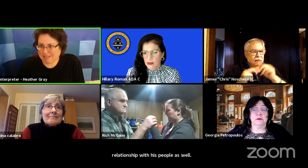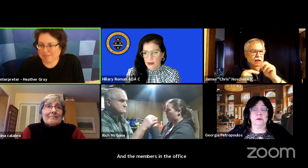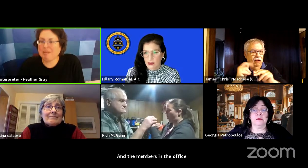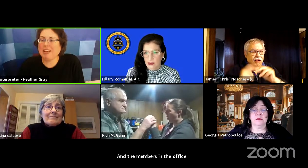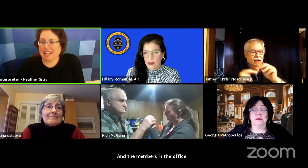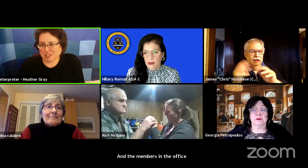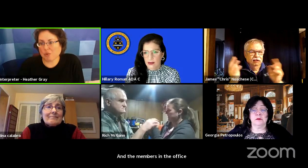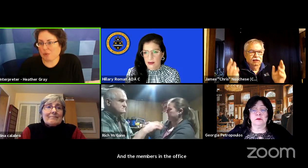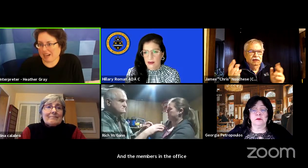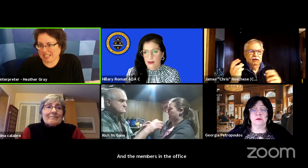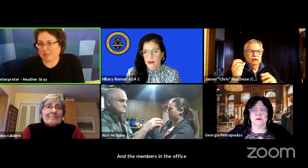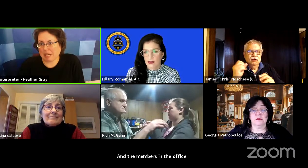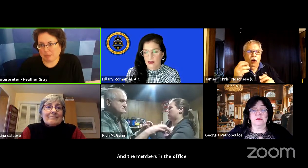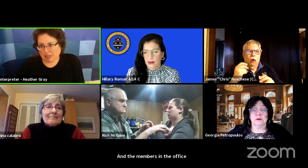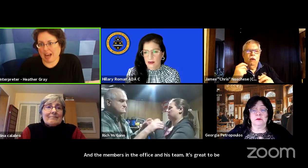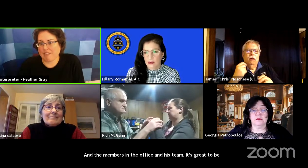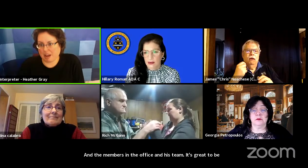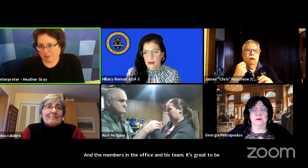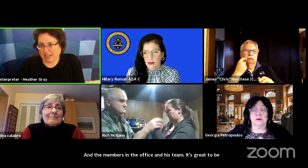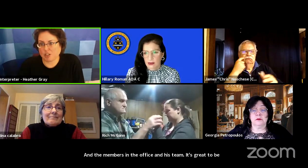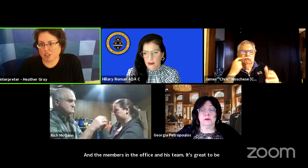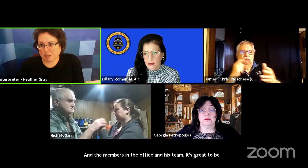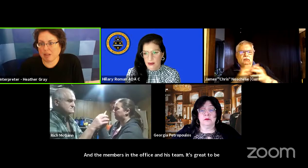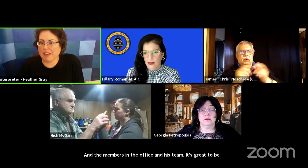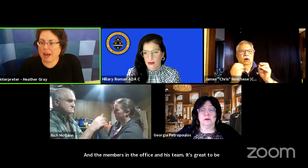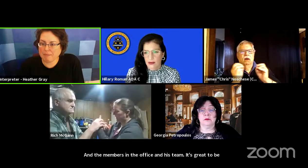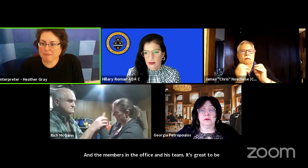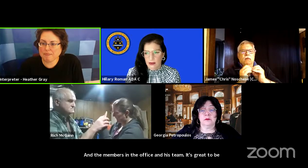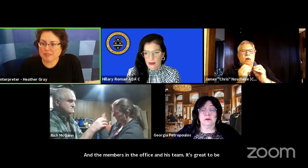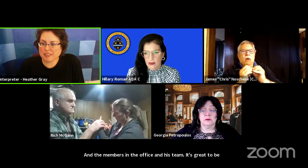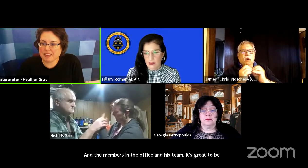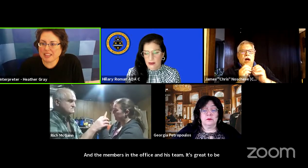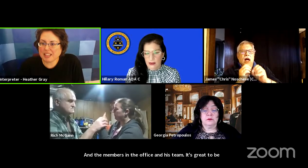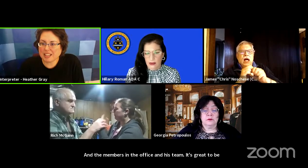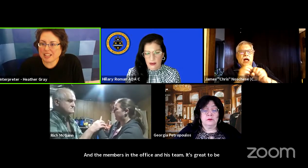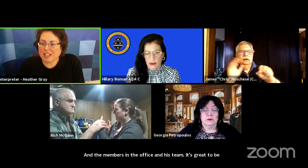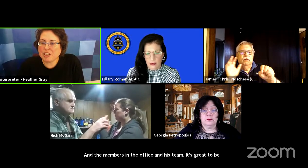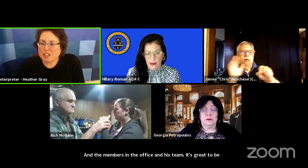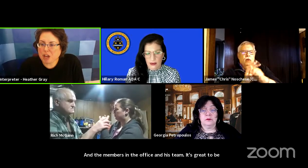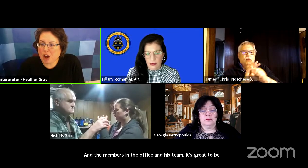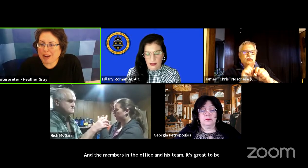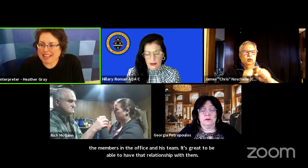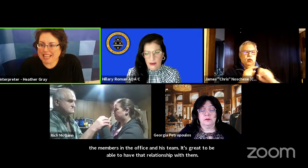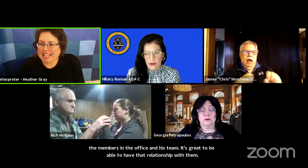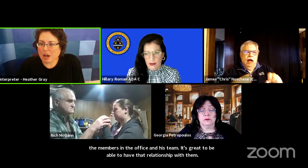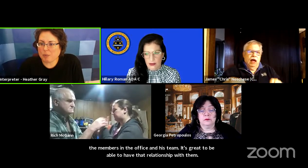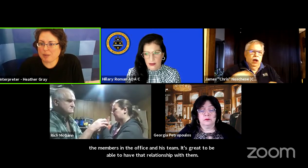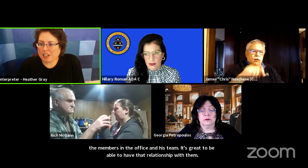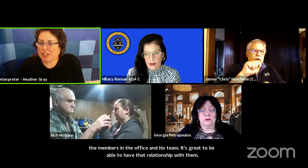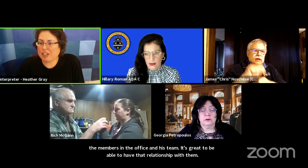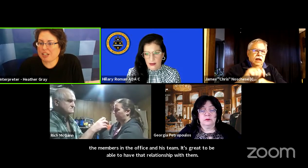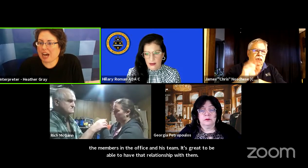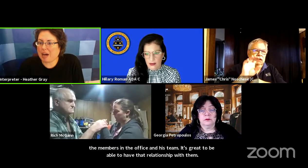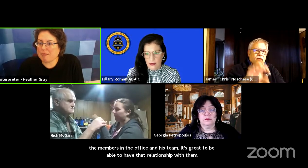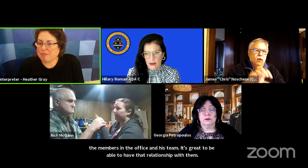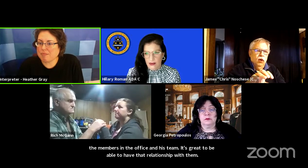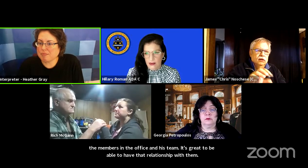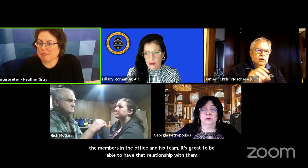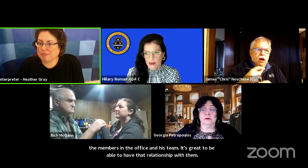his team, it's great to be able to have that relationship with them. So I think that we